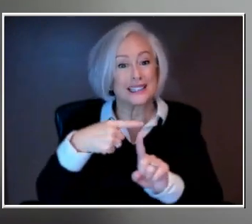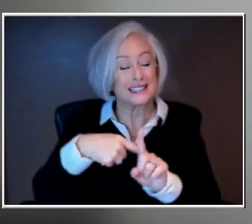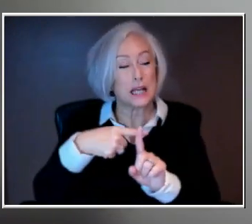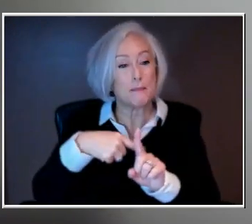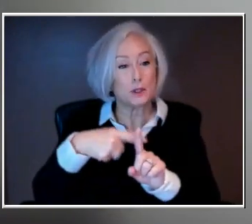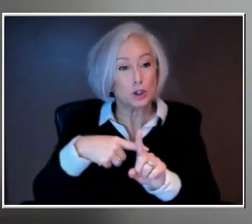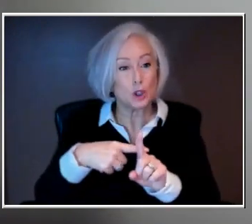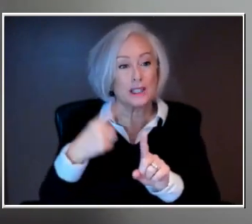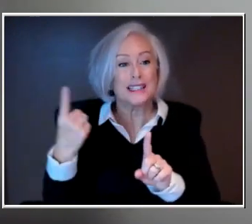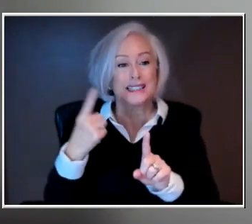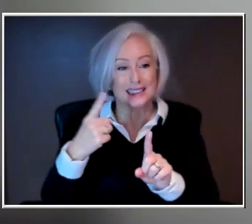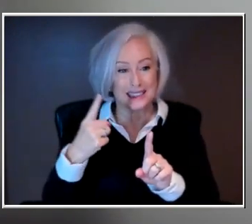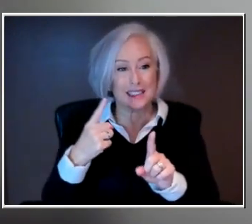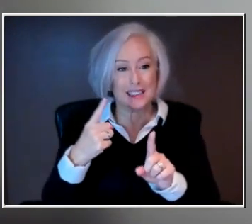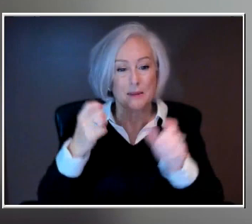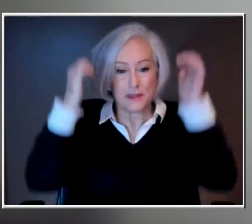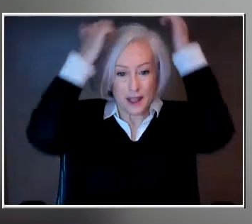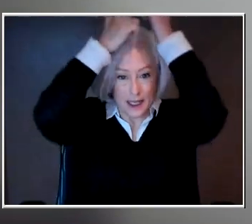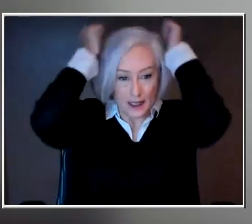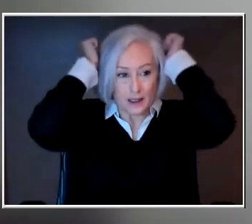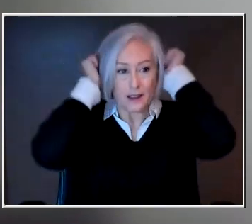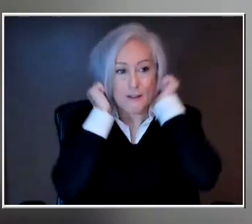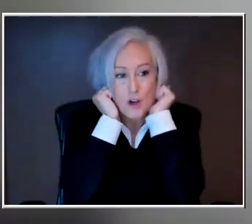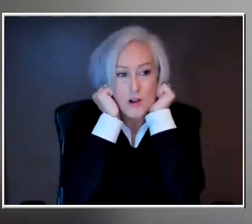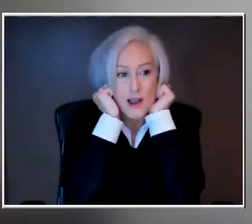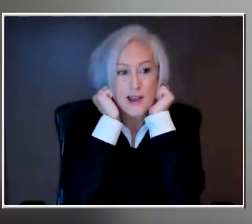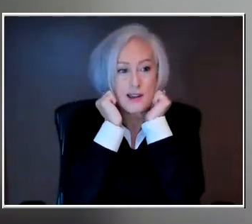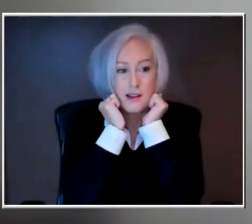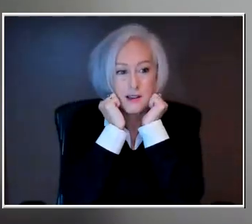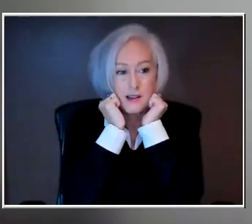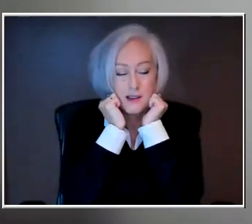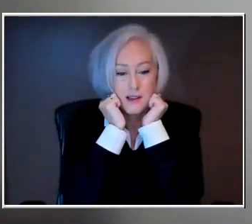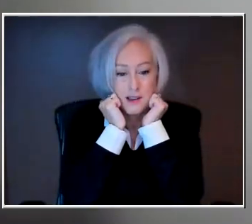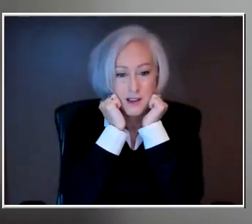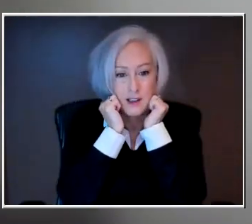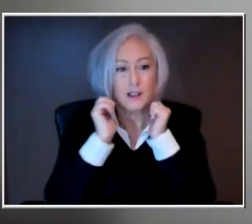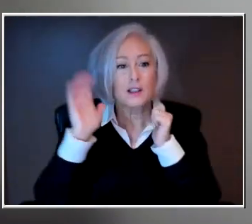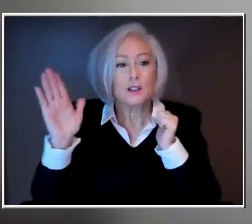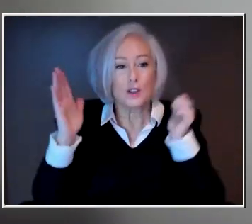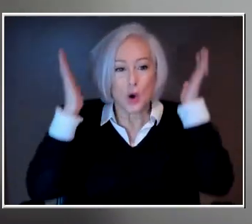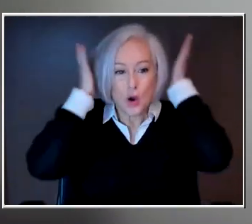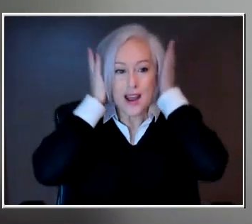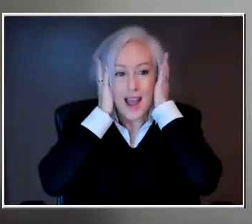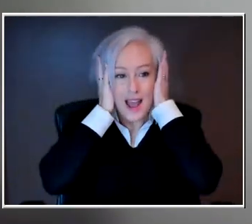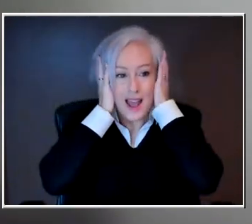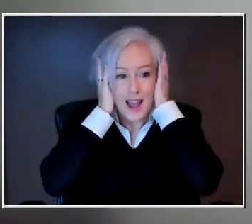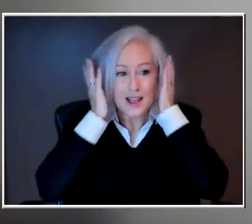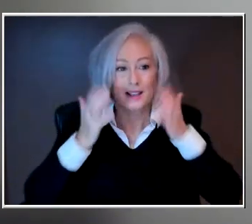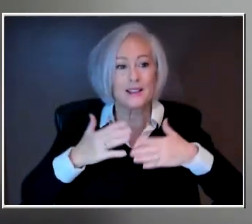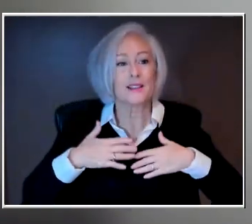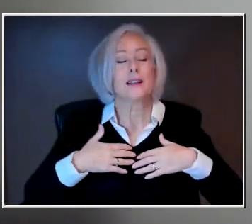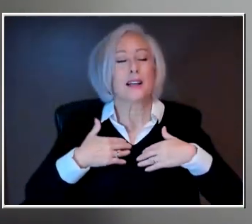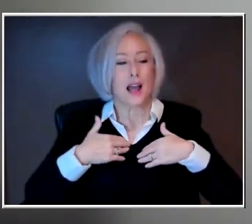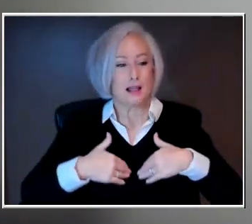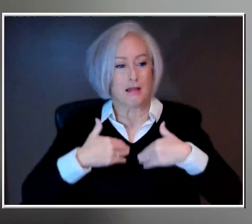is covering your head, because that's where your head and your lungs is where you'll lose most of your heat.